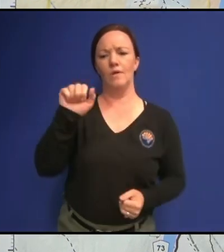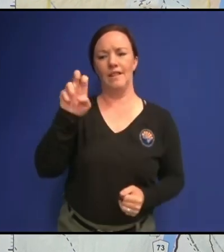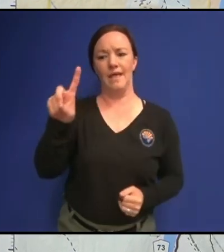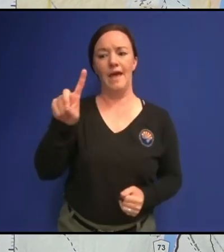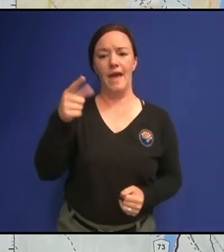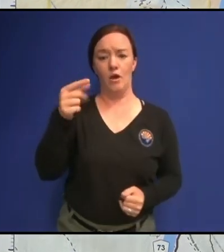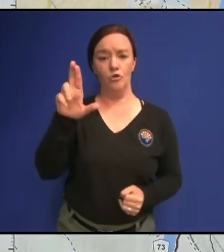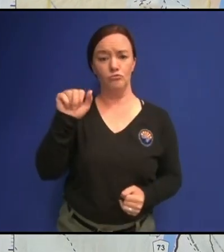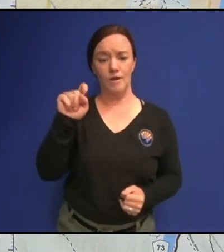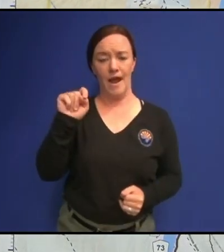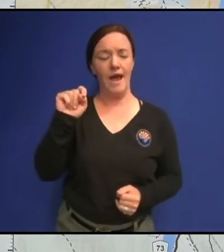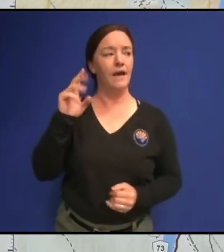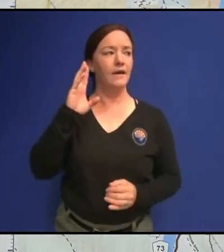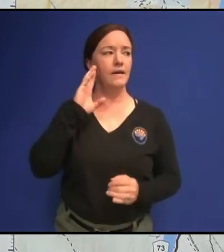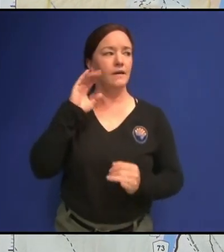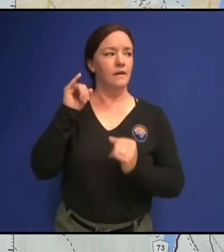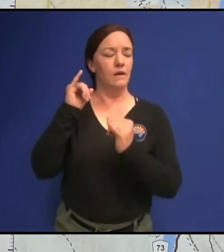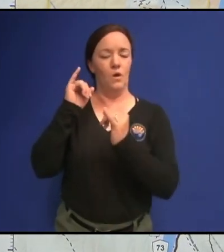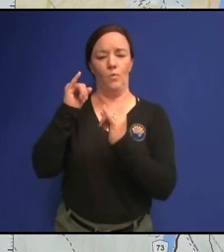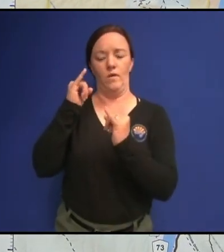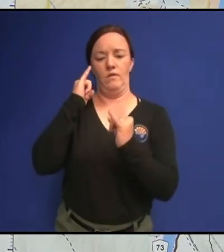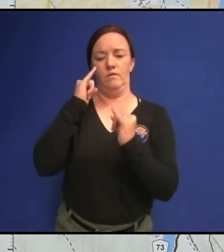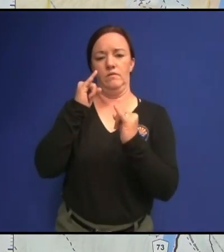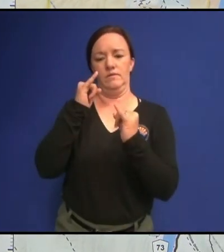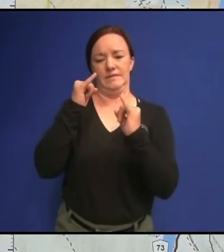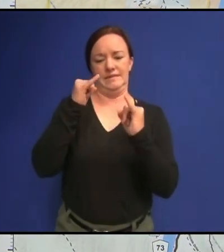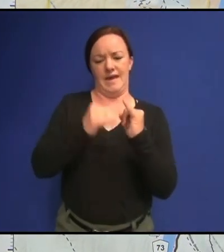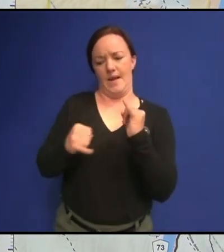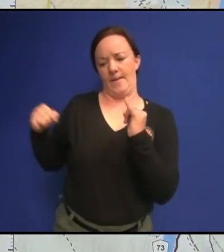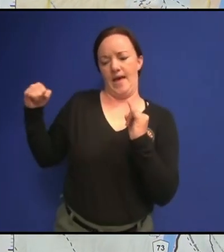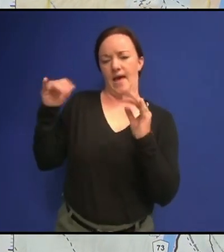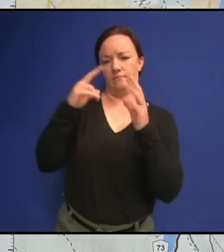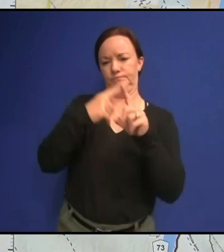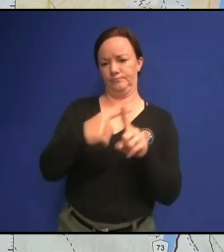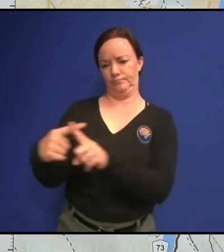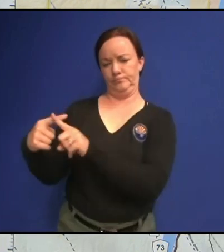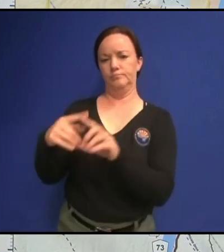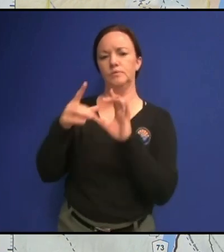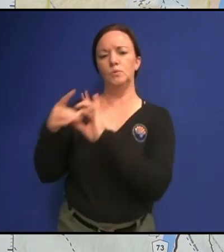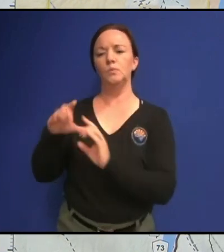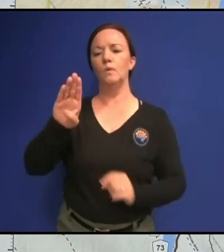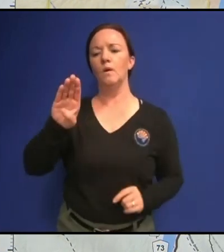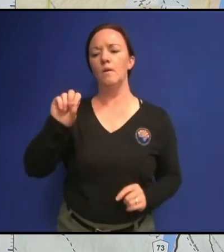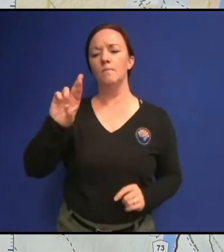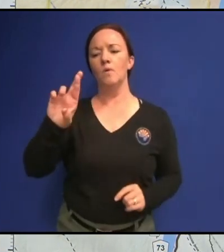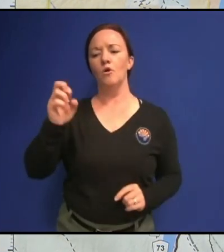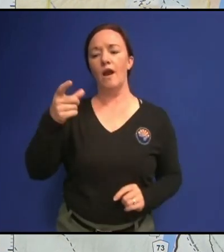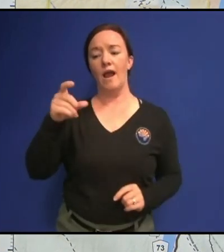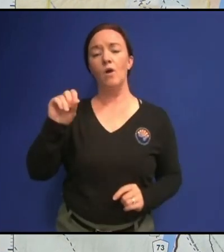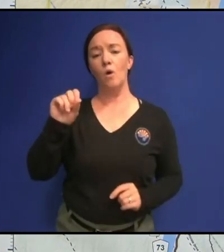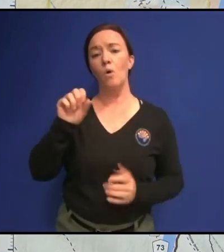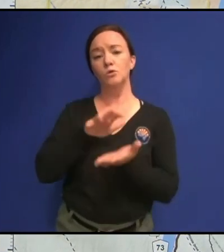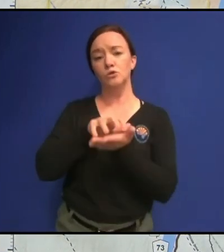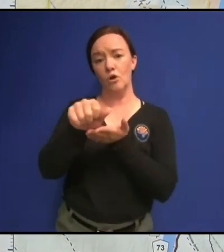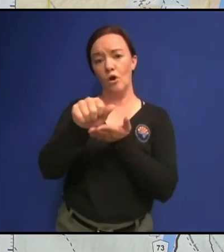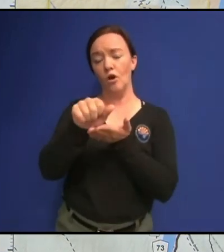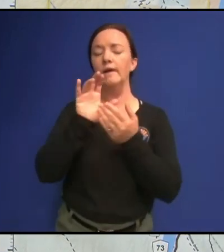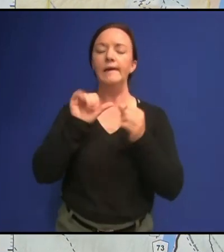back into the old Borrego scar. The work on it is continuing. It's close coordination with